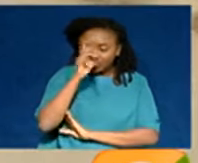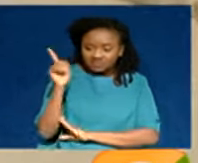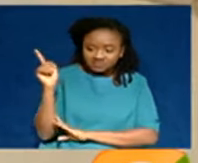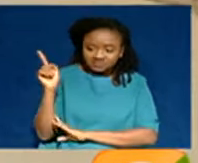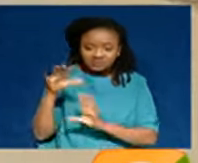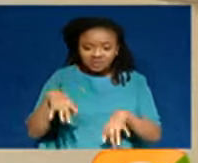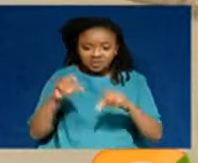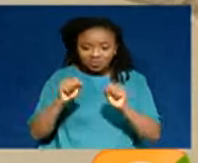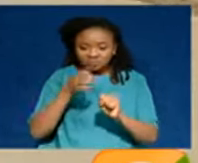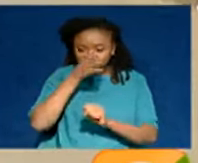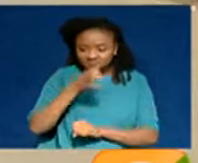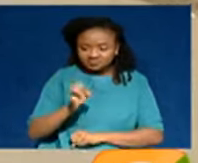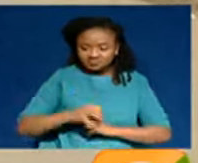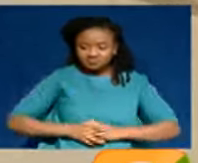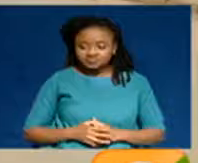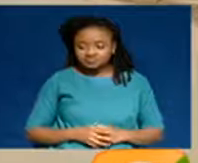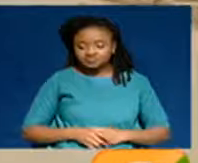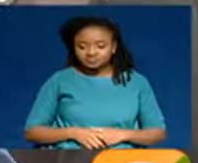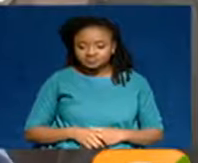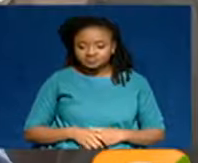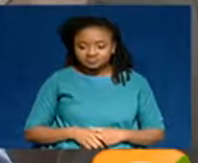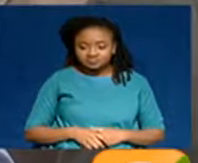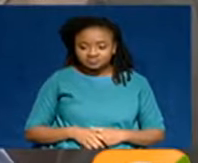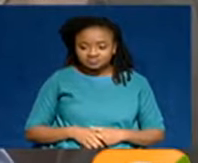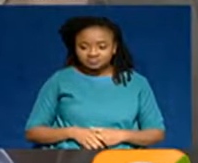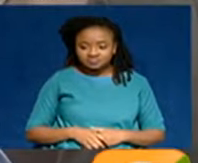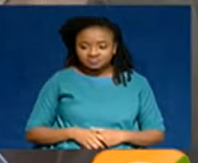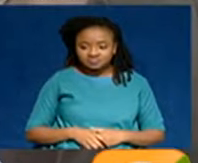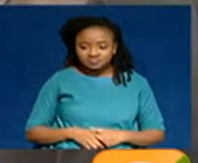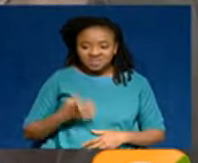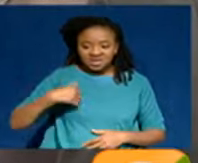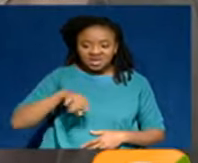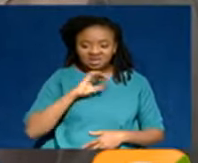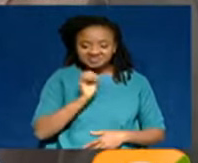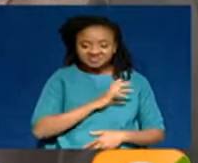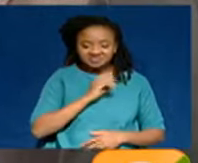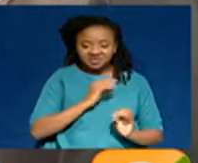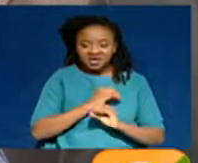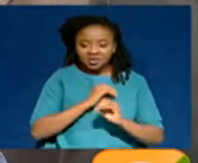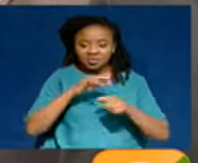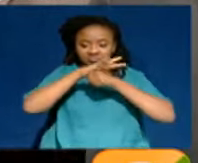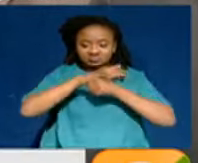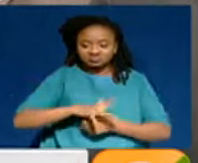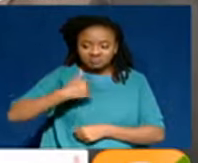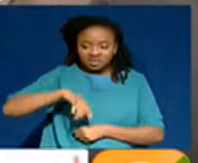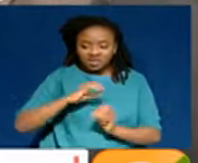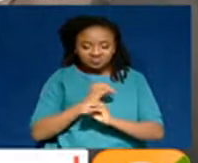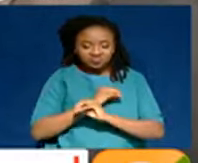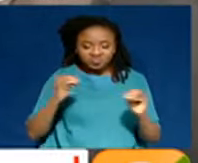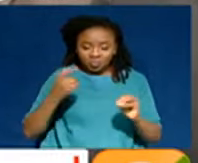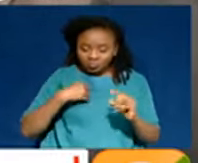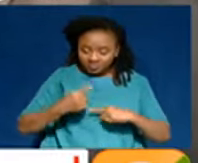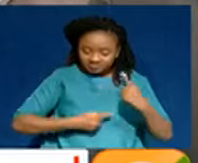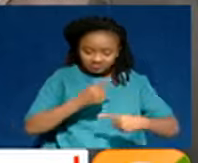police commanders to deal with protesting healthcare workers. There's no amount of threats, no amount of victimizations or intimidation that will make us suspend this